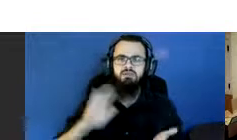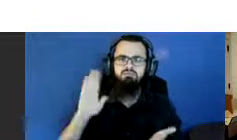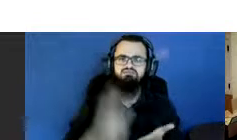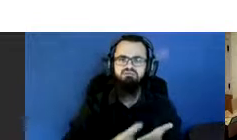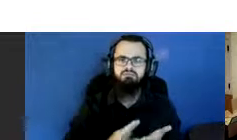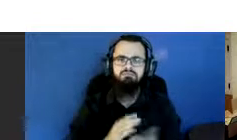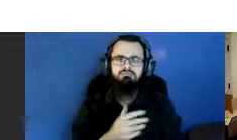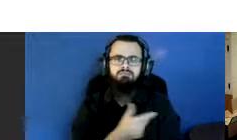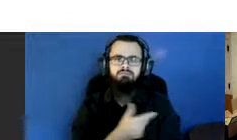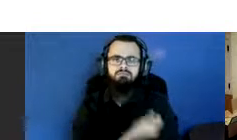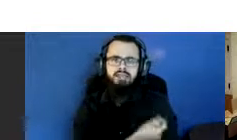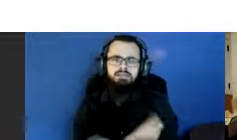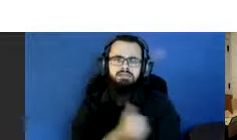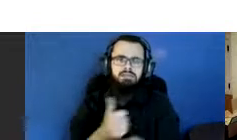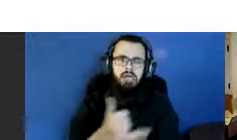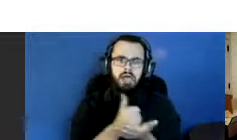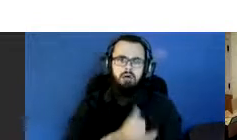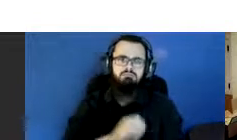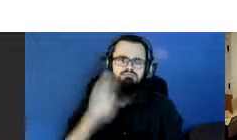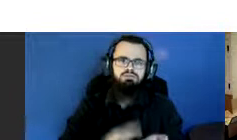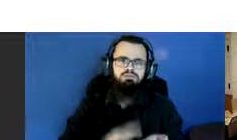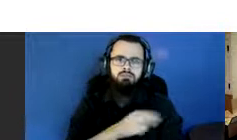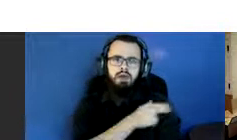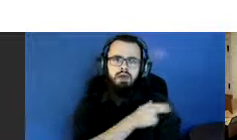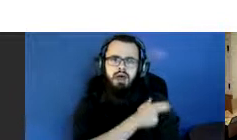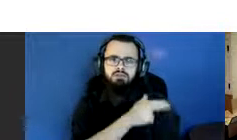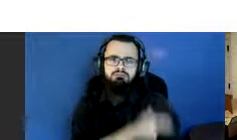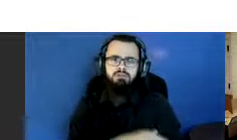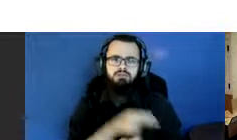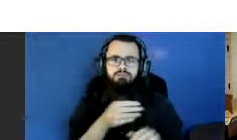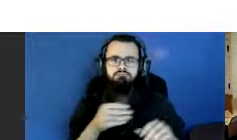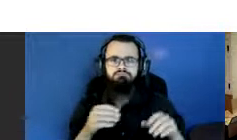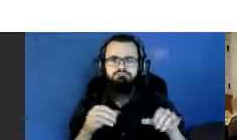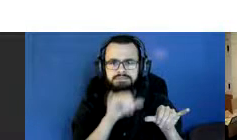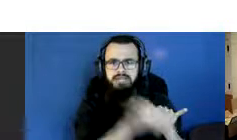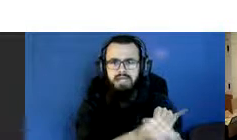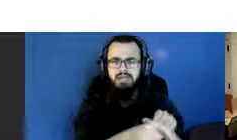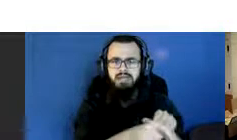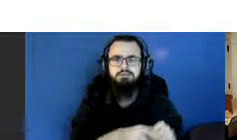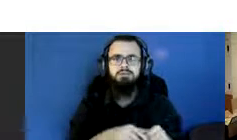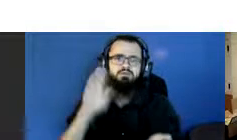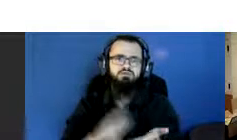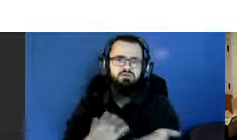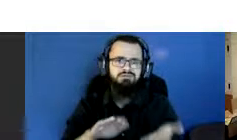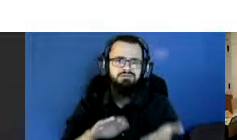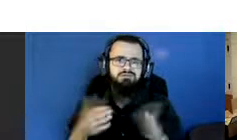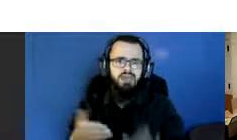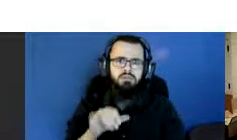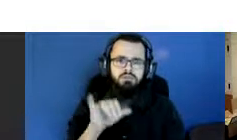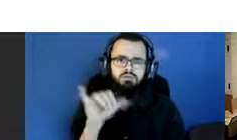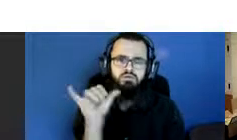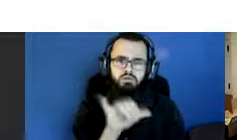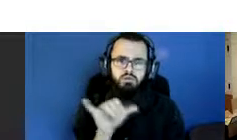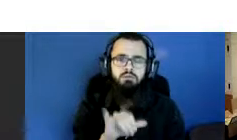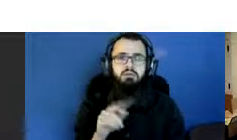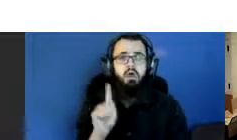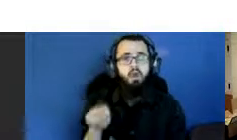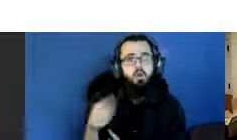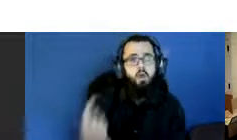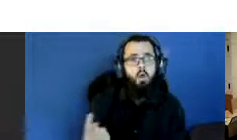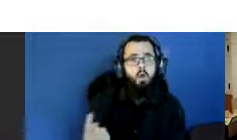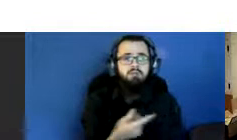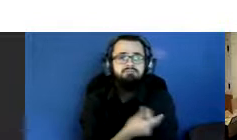against hospitalization and death. But they're not the only primary prevention, and alone they're probably not sufficient in an